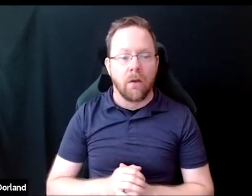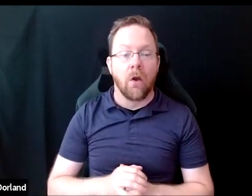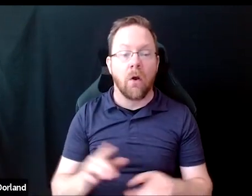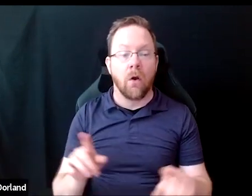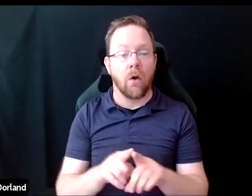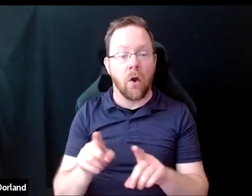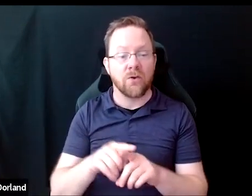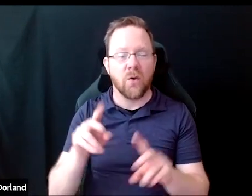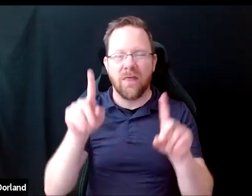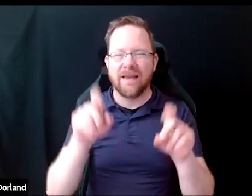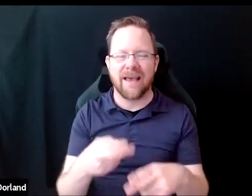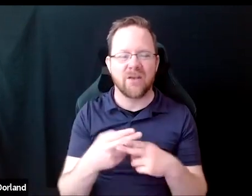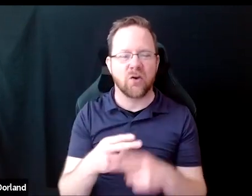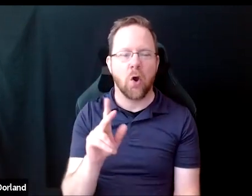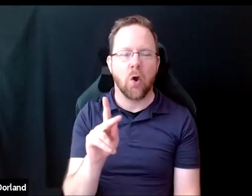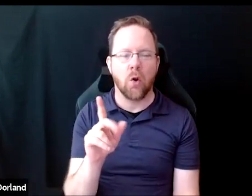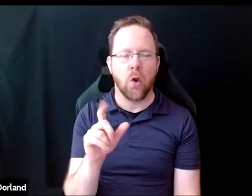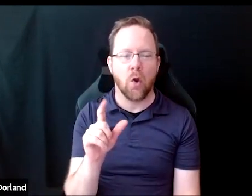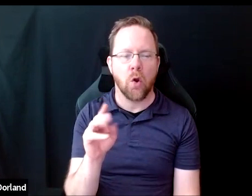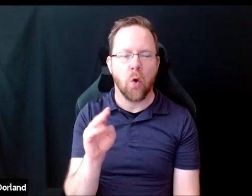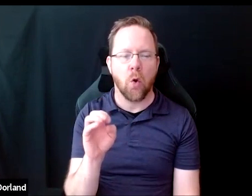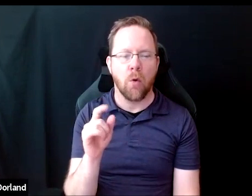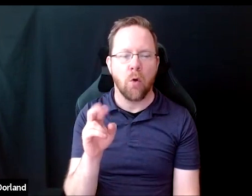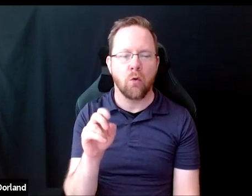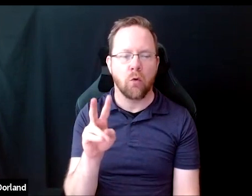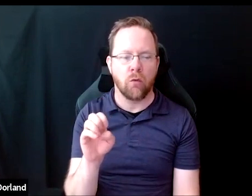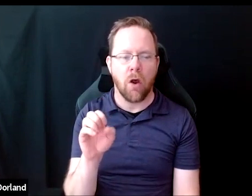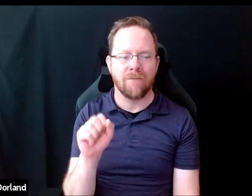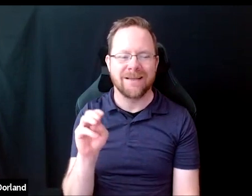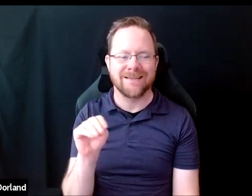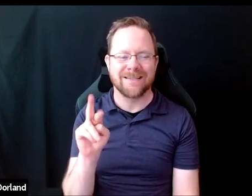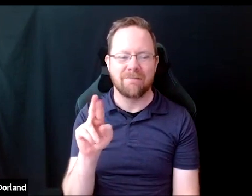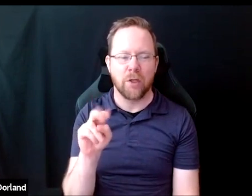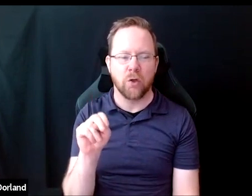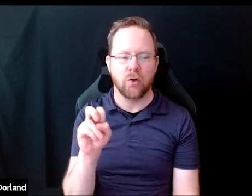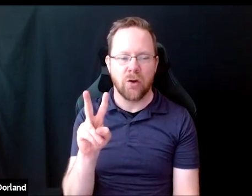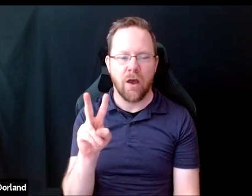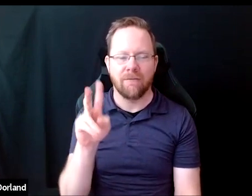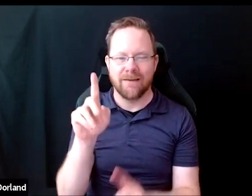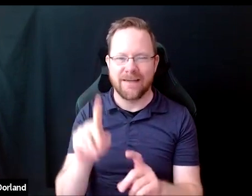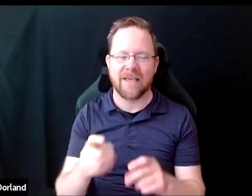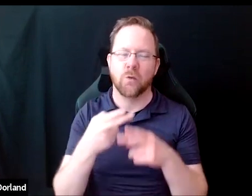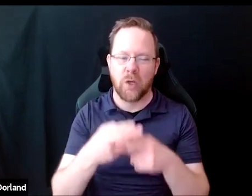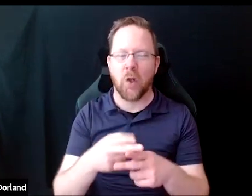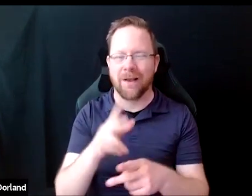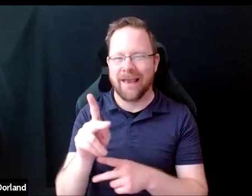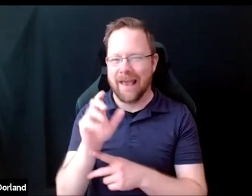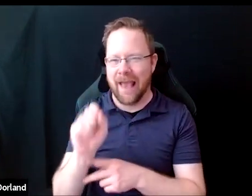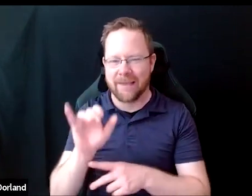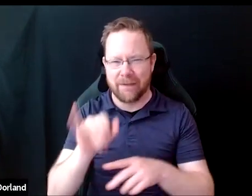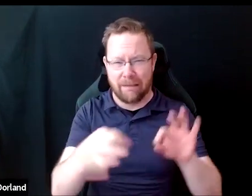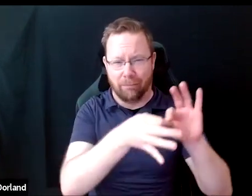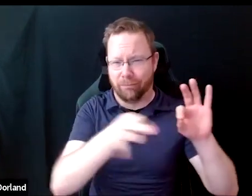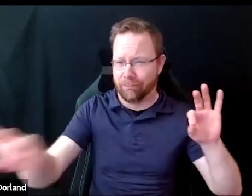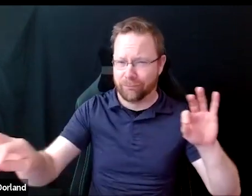a Kolmogorov-Smirnov test, or a KS test. You can see why we abbreviate it. This is